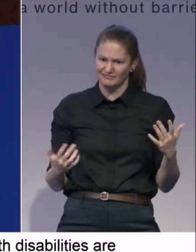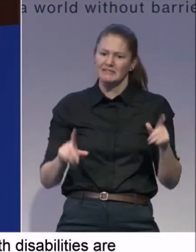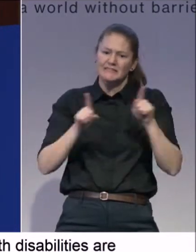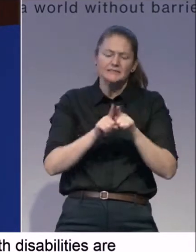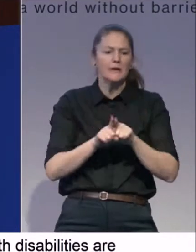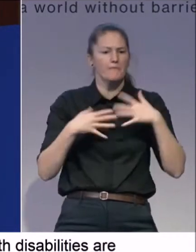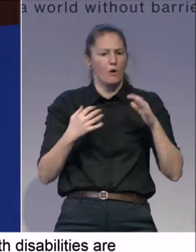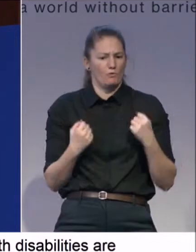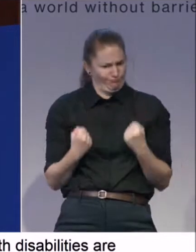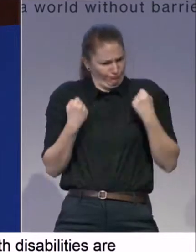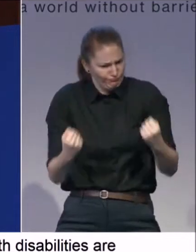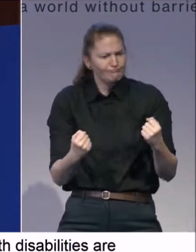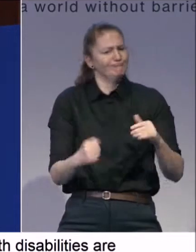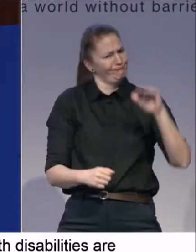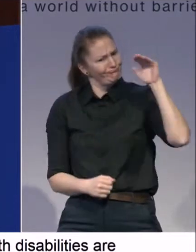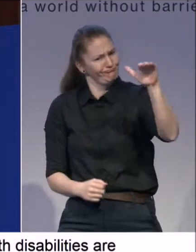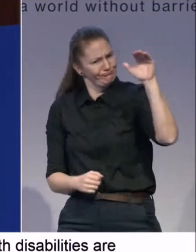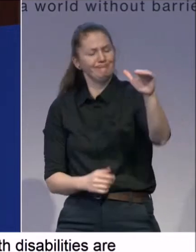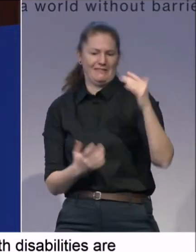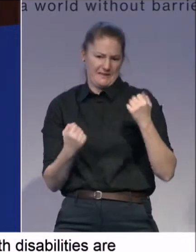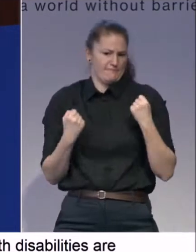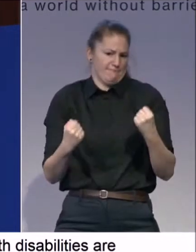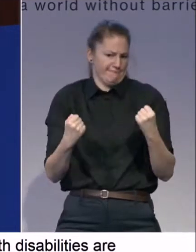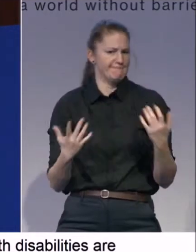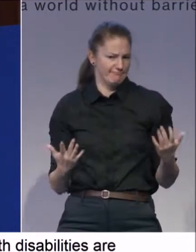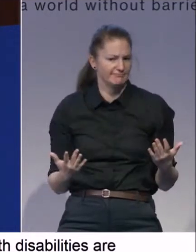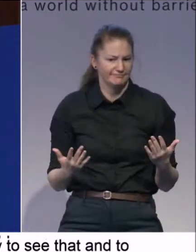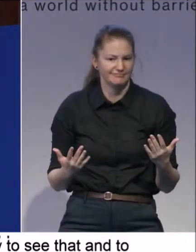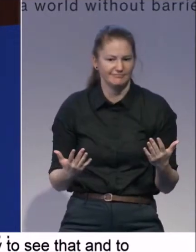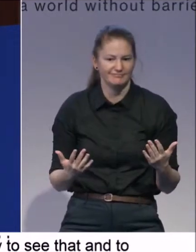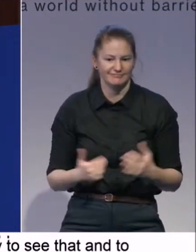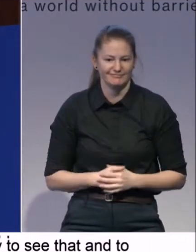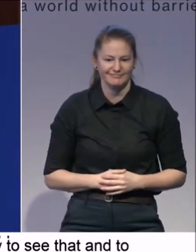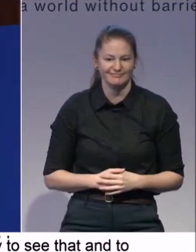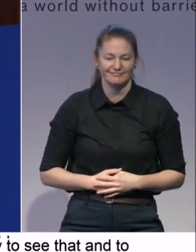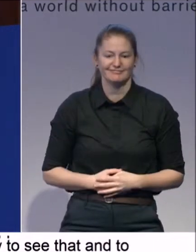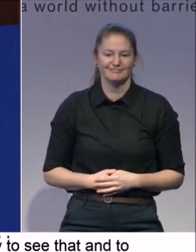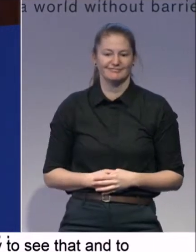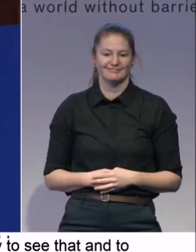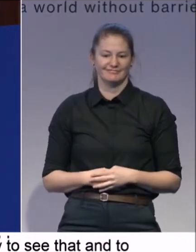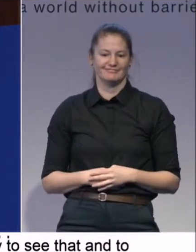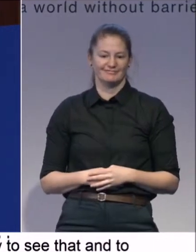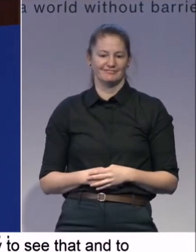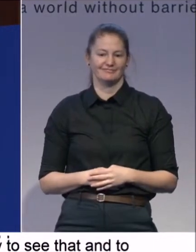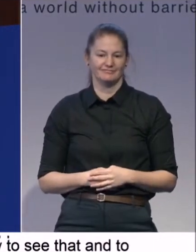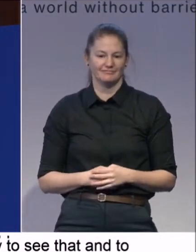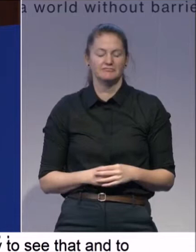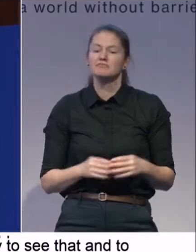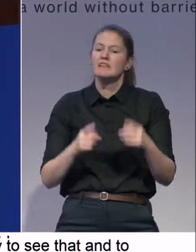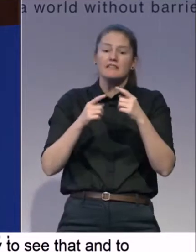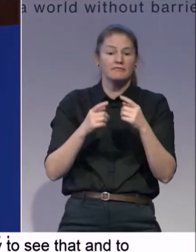start talking about different kind of abilities, and we can